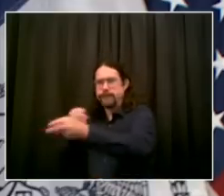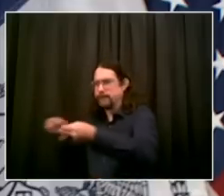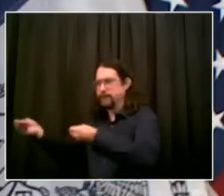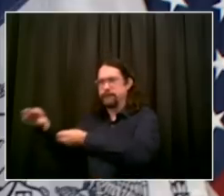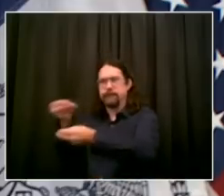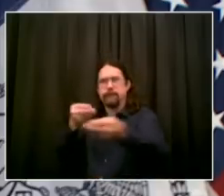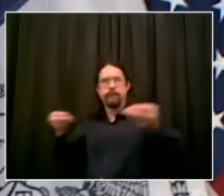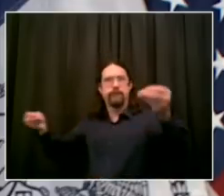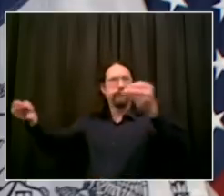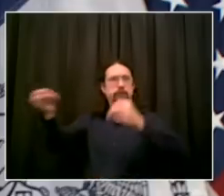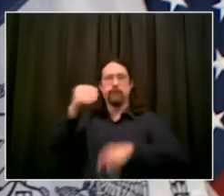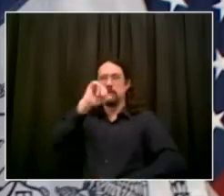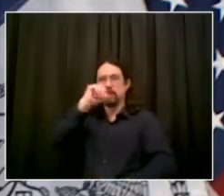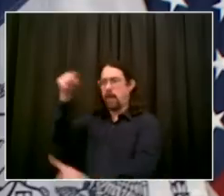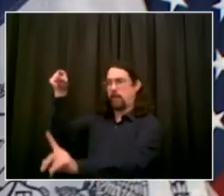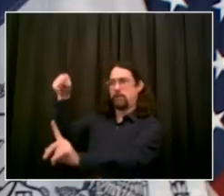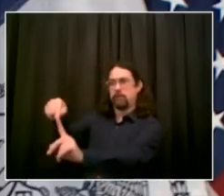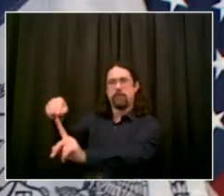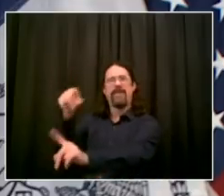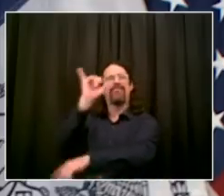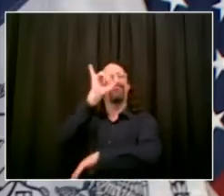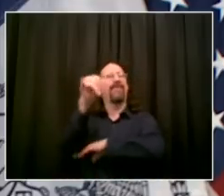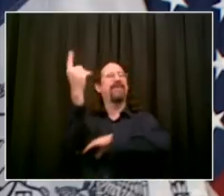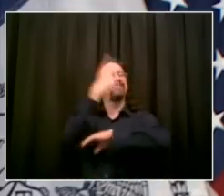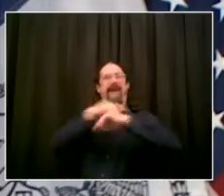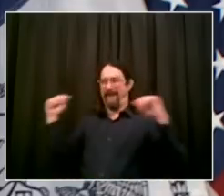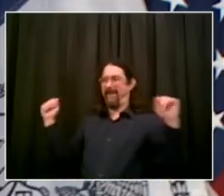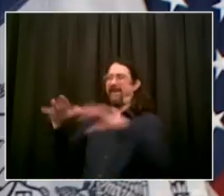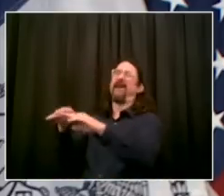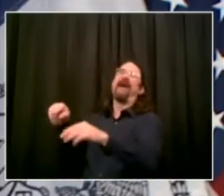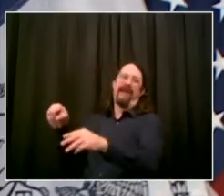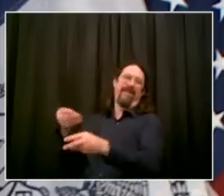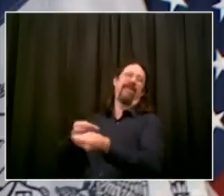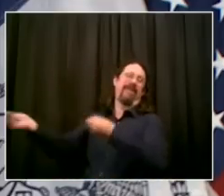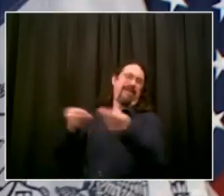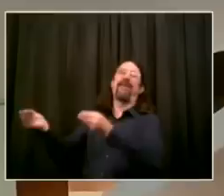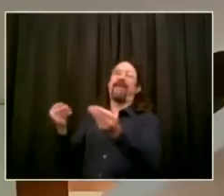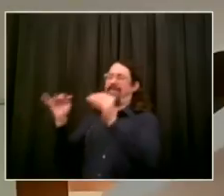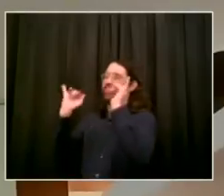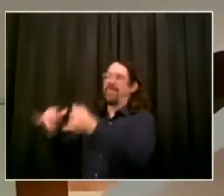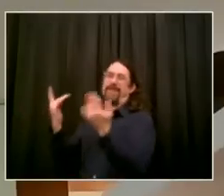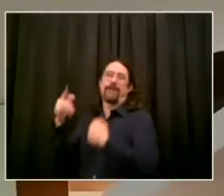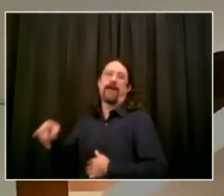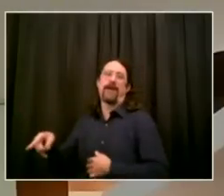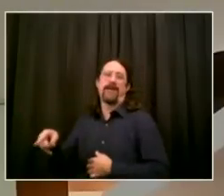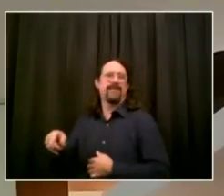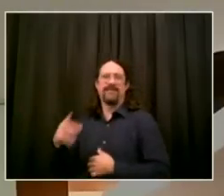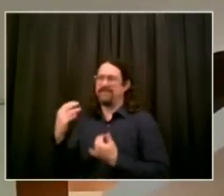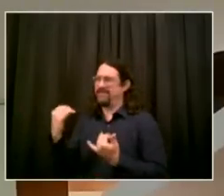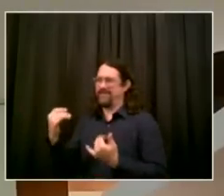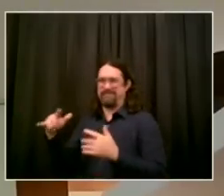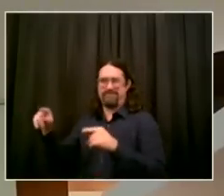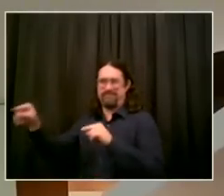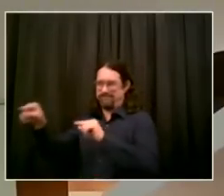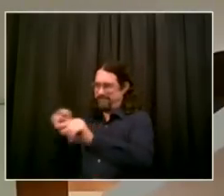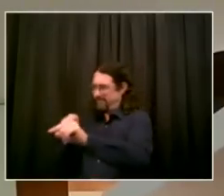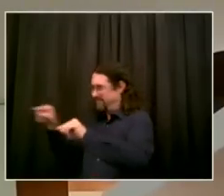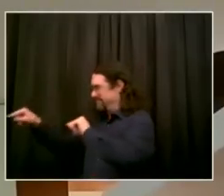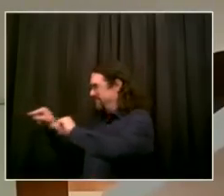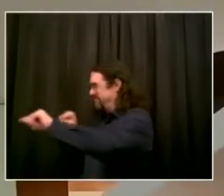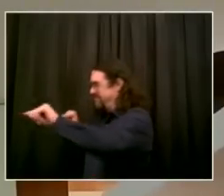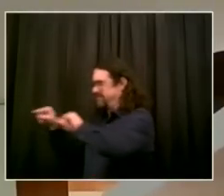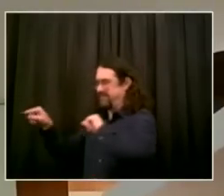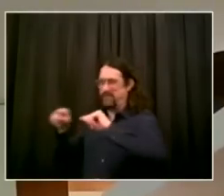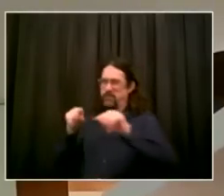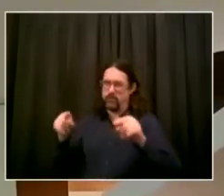Thank you, sir. So in terms of contact tracing, we're seeing a lot of transmission among close contacts and among household